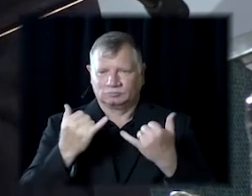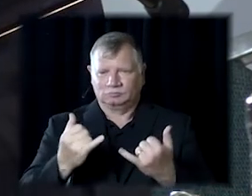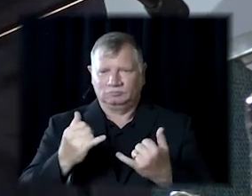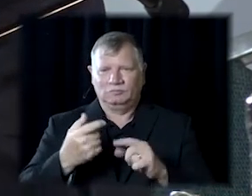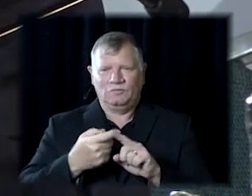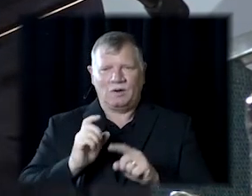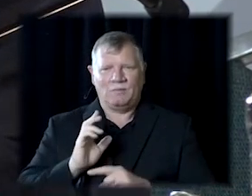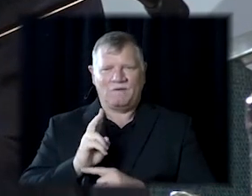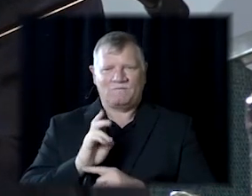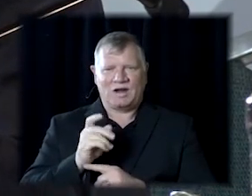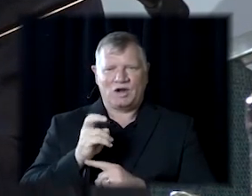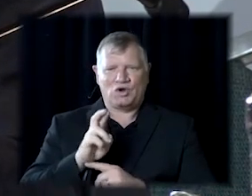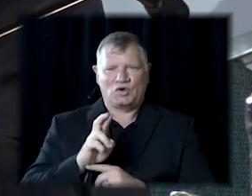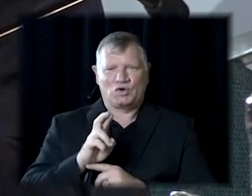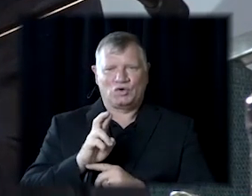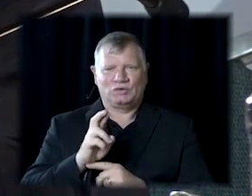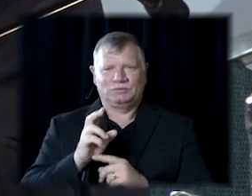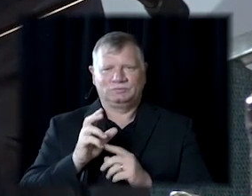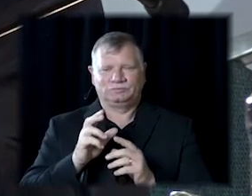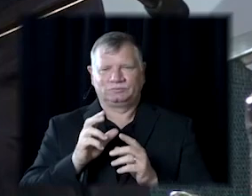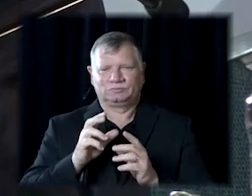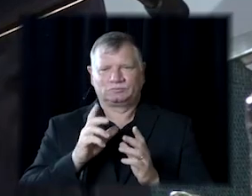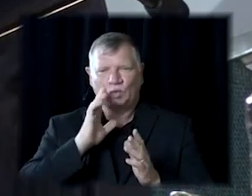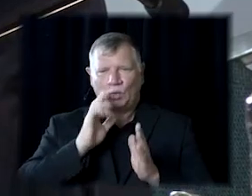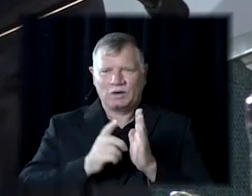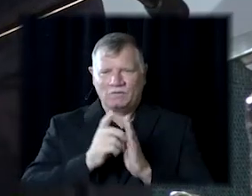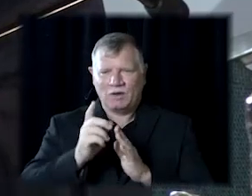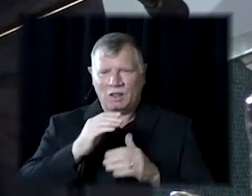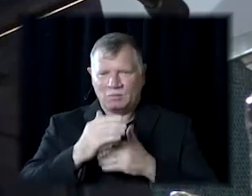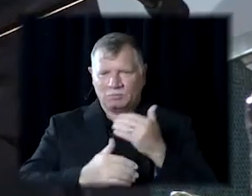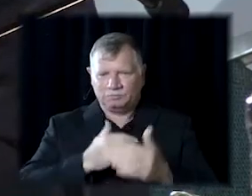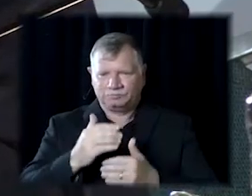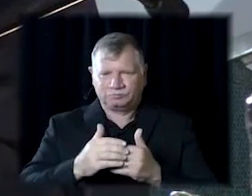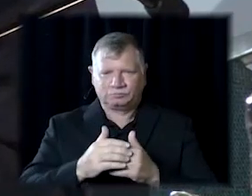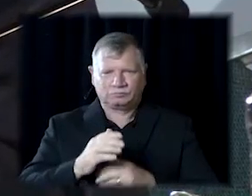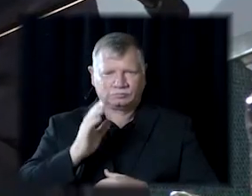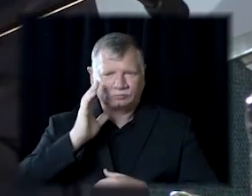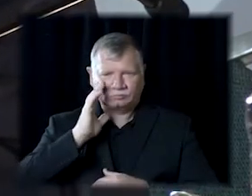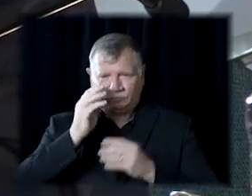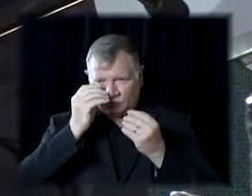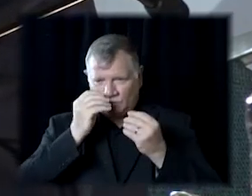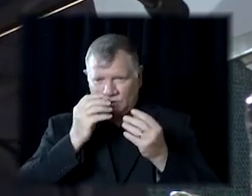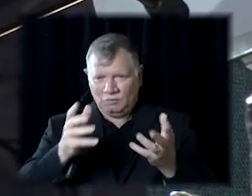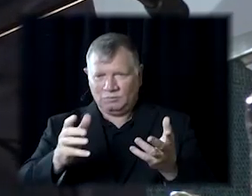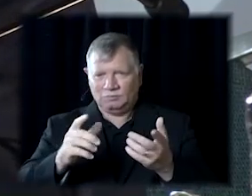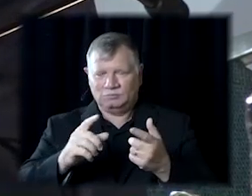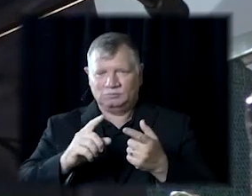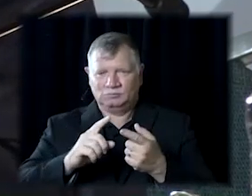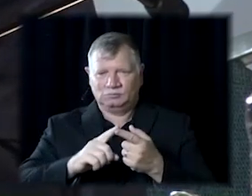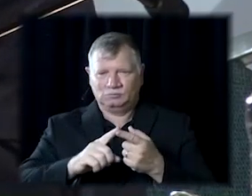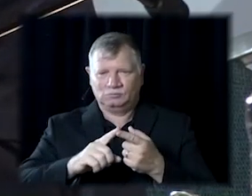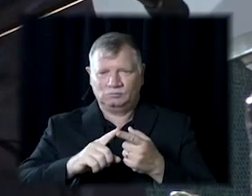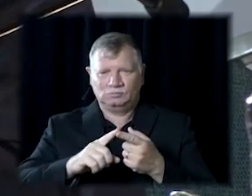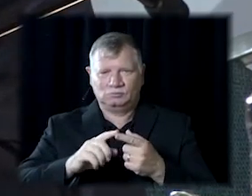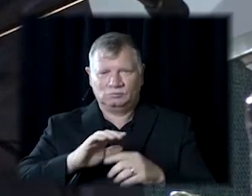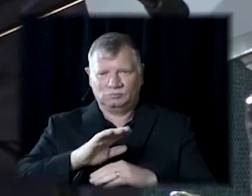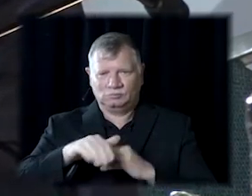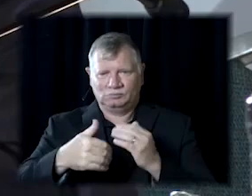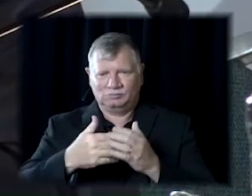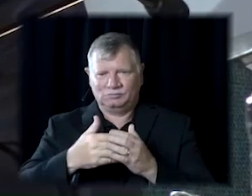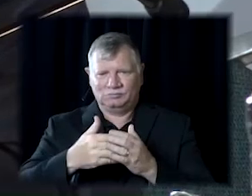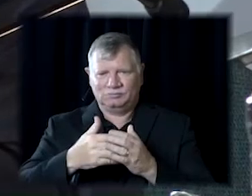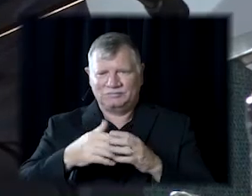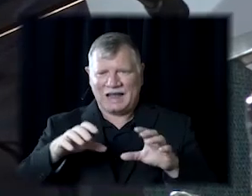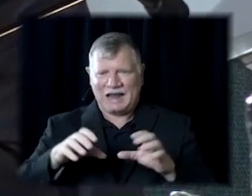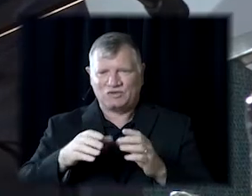vendor standpoint, we are going to develop this process. The information will be sent out to all the vendors who were, an action